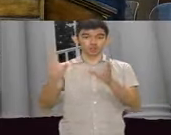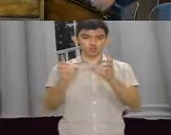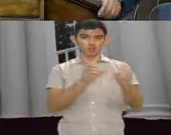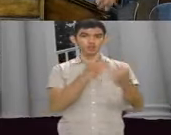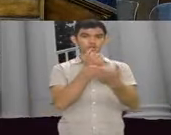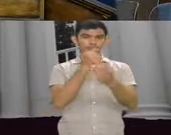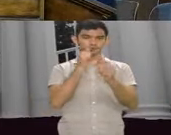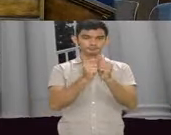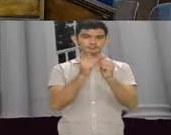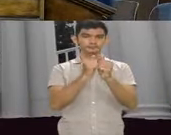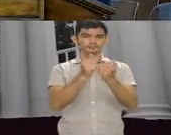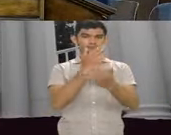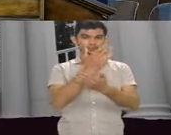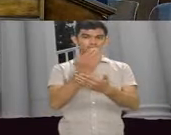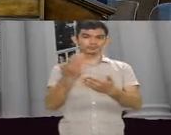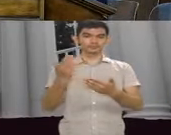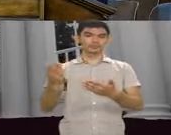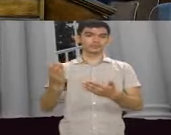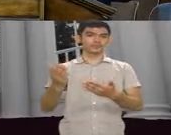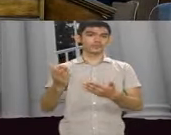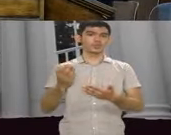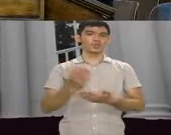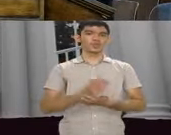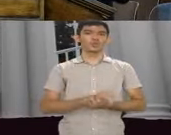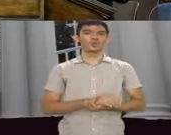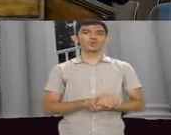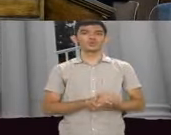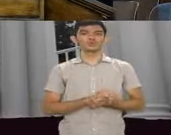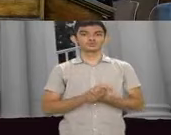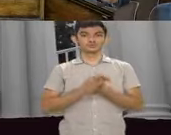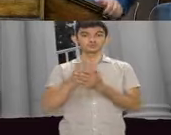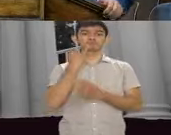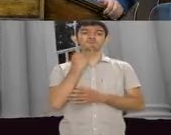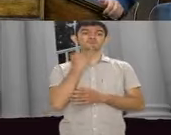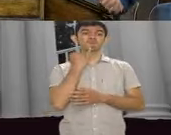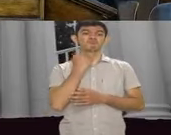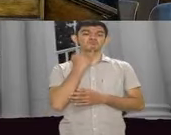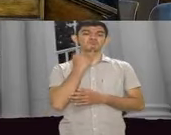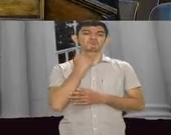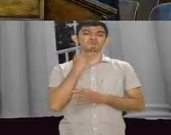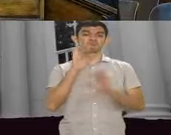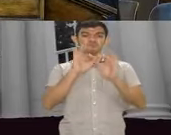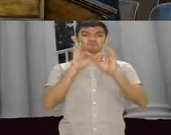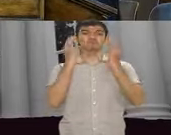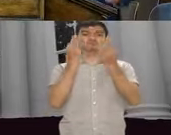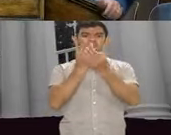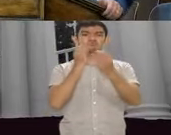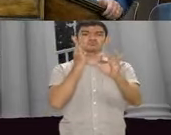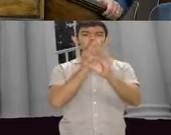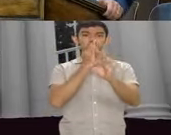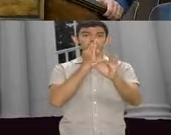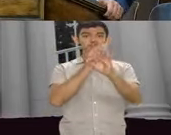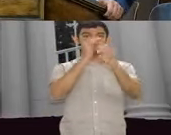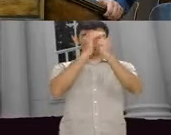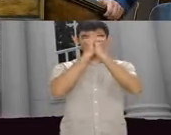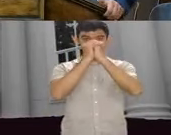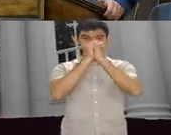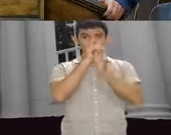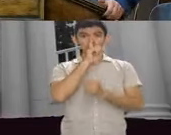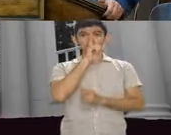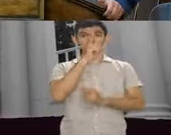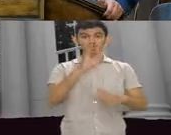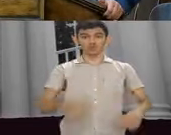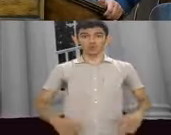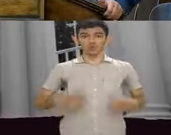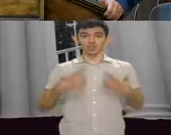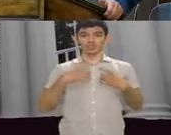everything that was due a Jewish family. They were faithful, worshiping the true and the